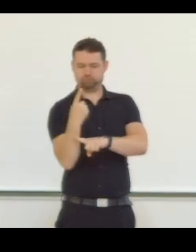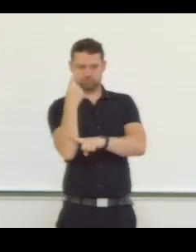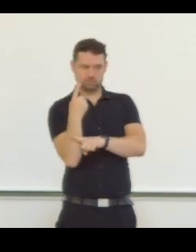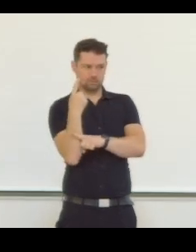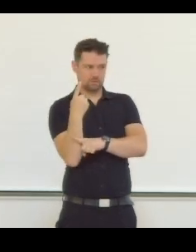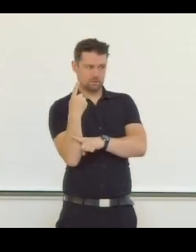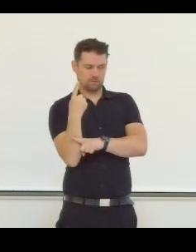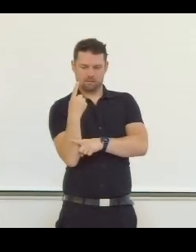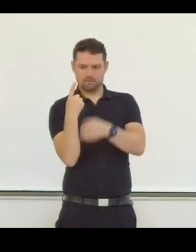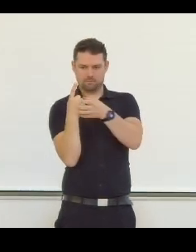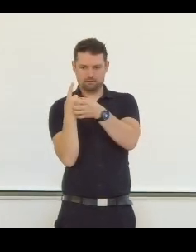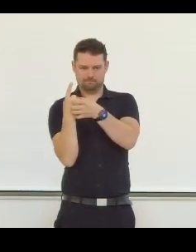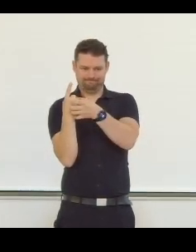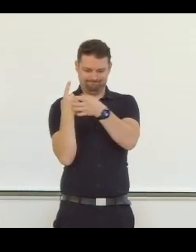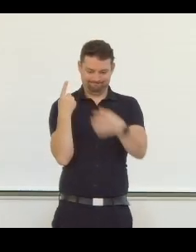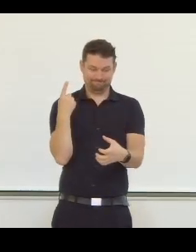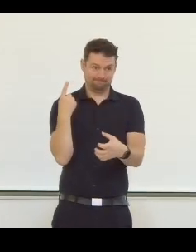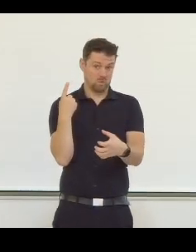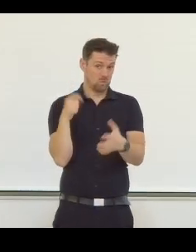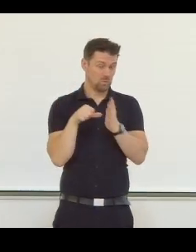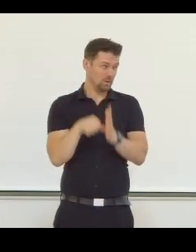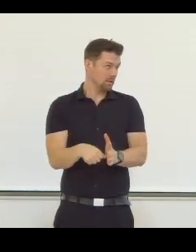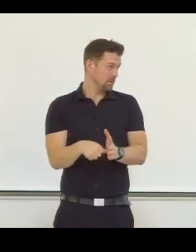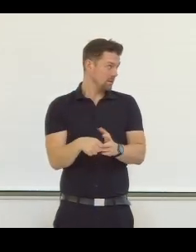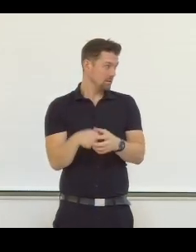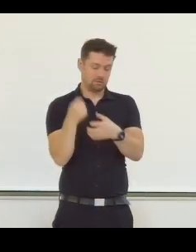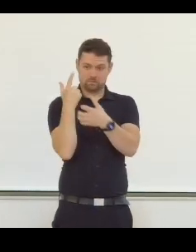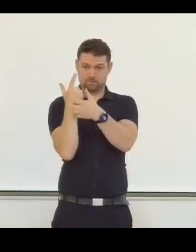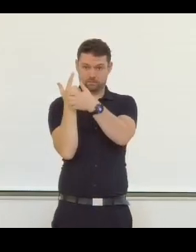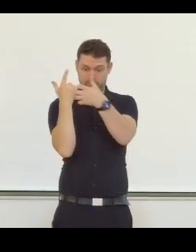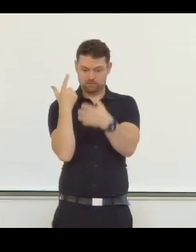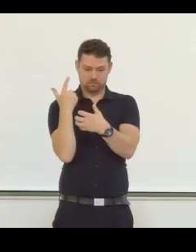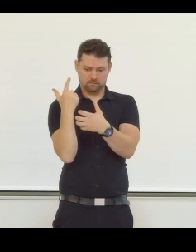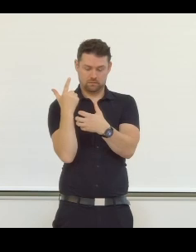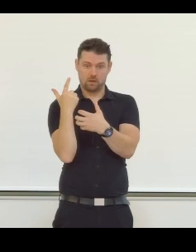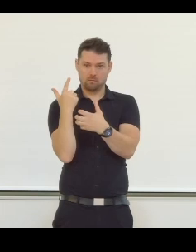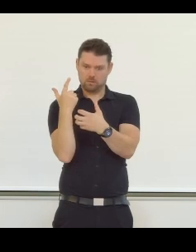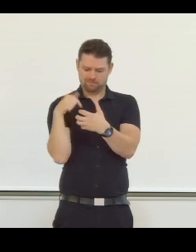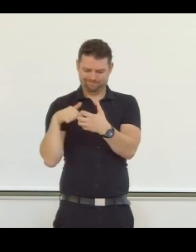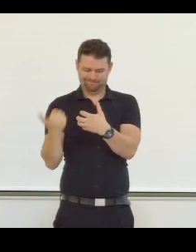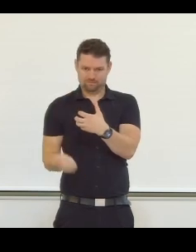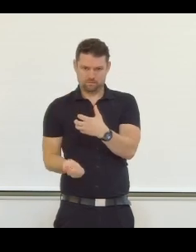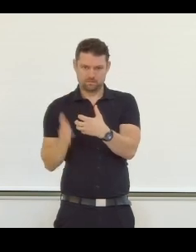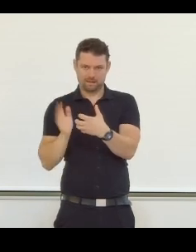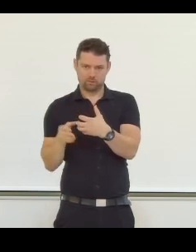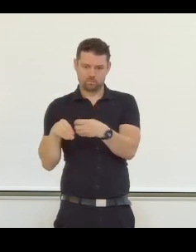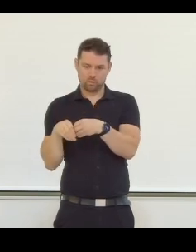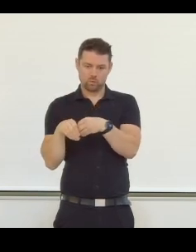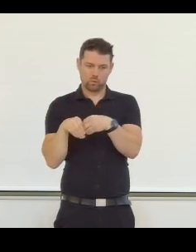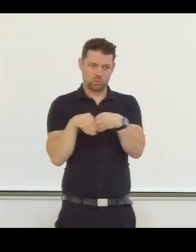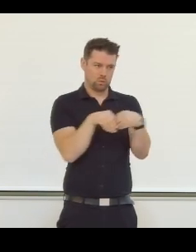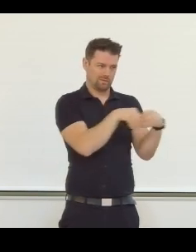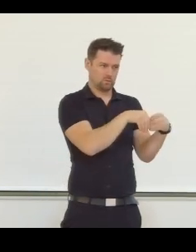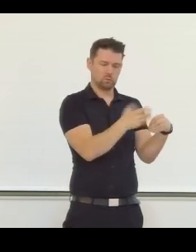Taking it out of the rocket is already a challenge, but then the thing is, you don't leave it where you landed. You have to transport it to